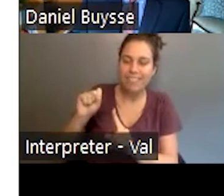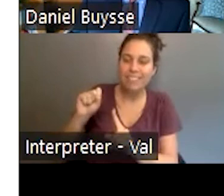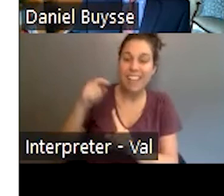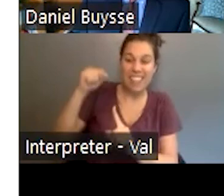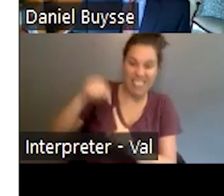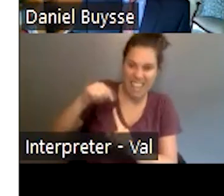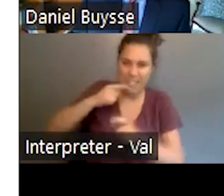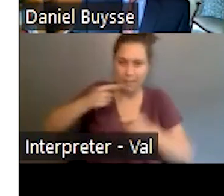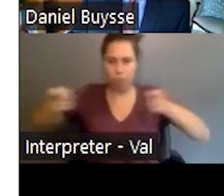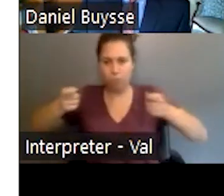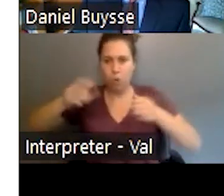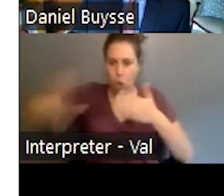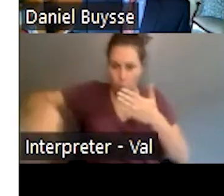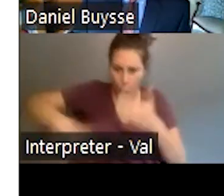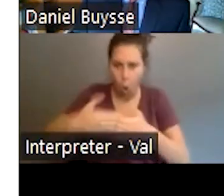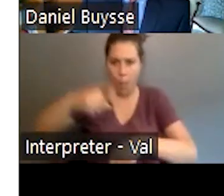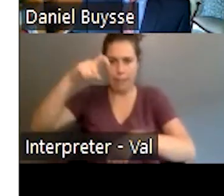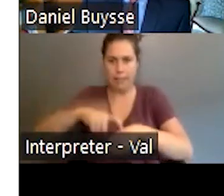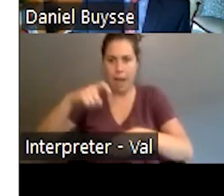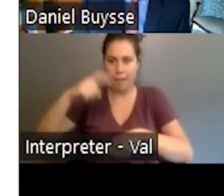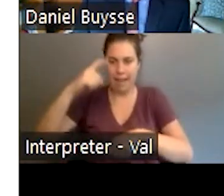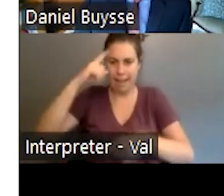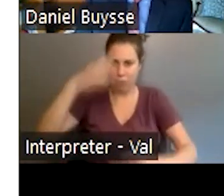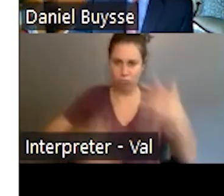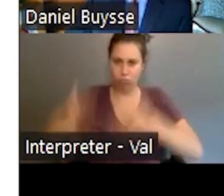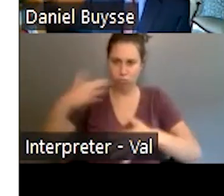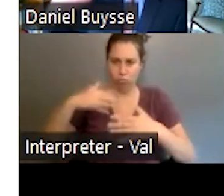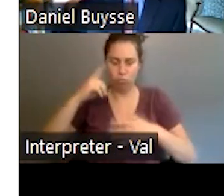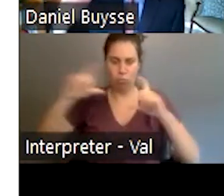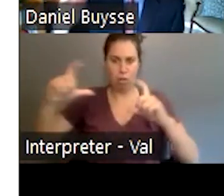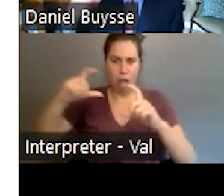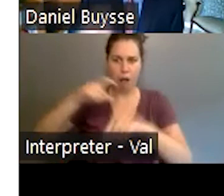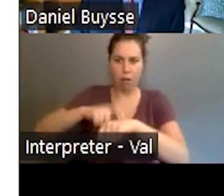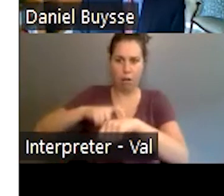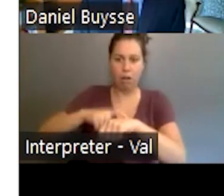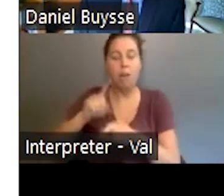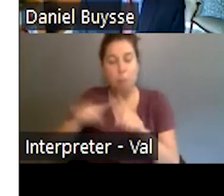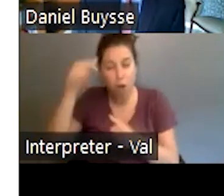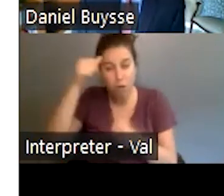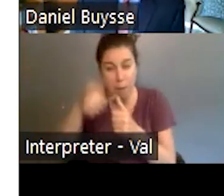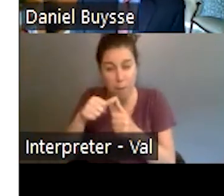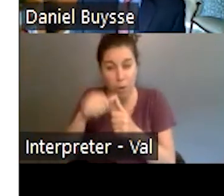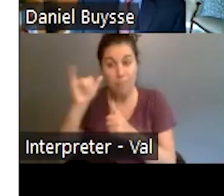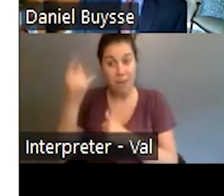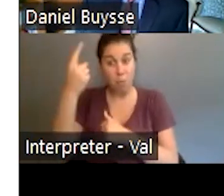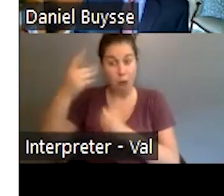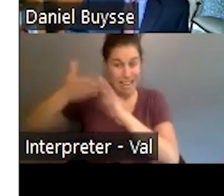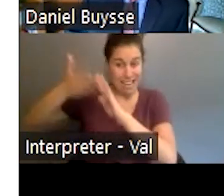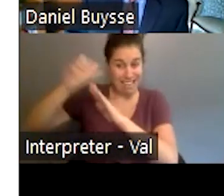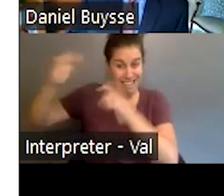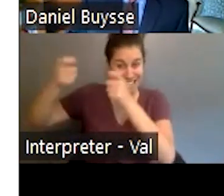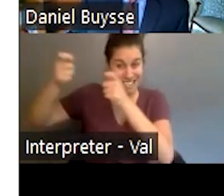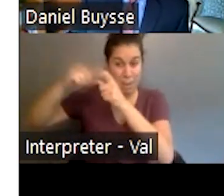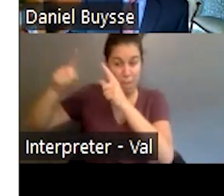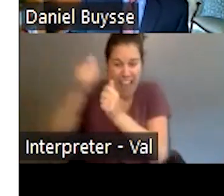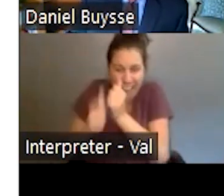overall timing of our biological clocks. But it's important to keep in mind that every single cell in our body indeed